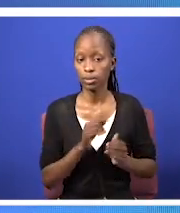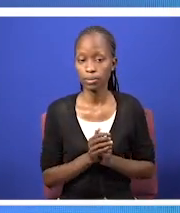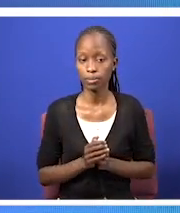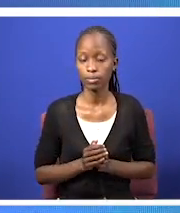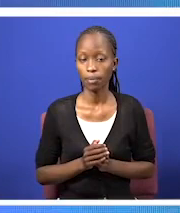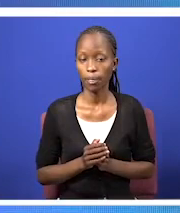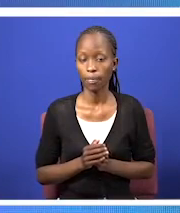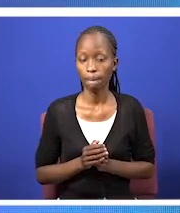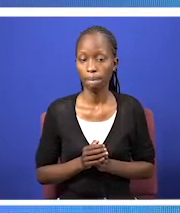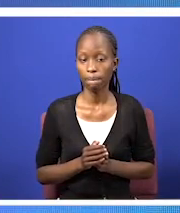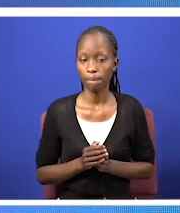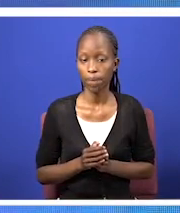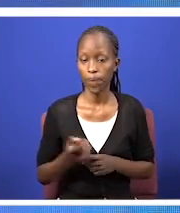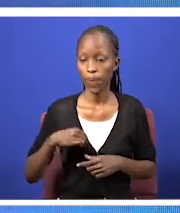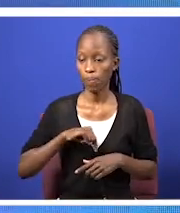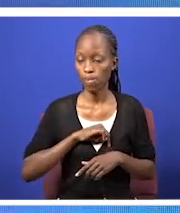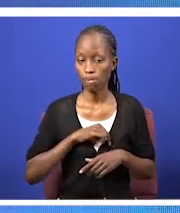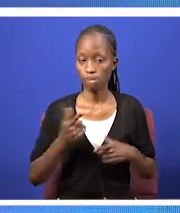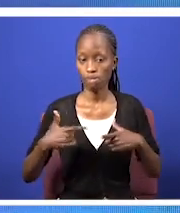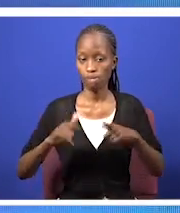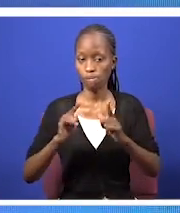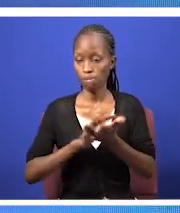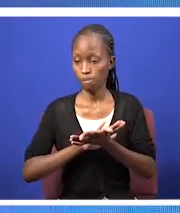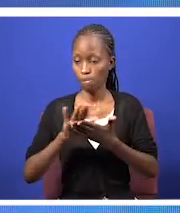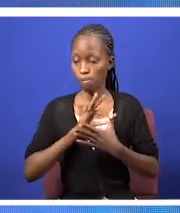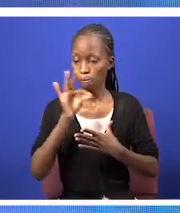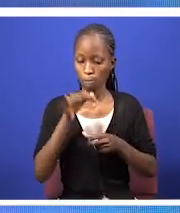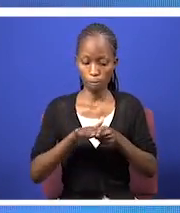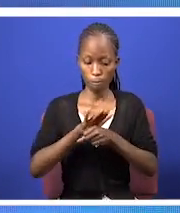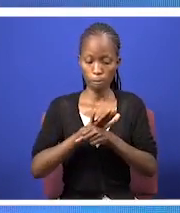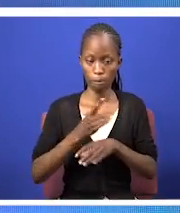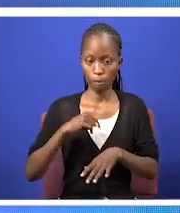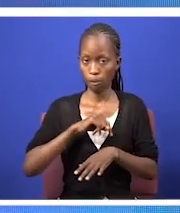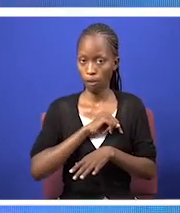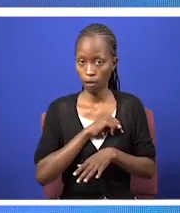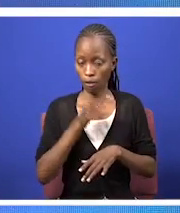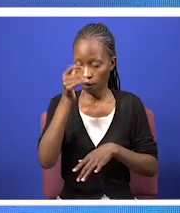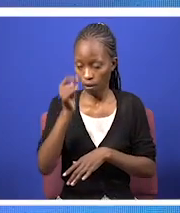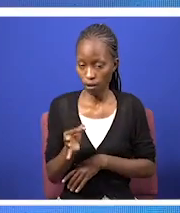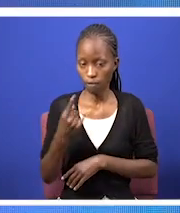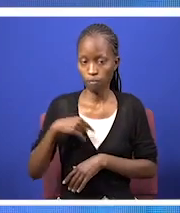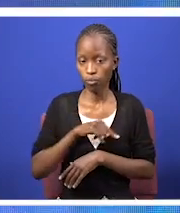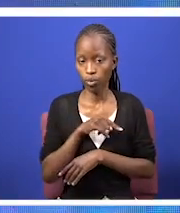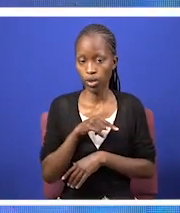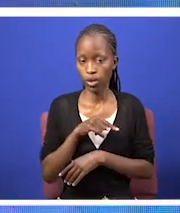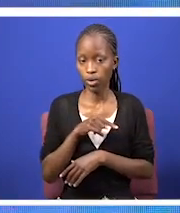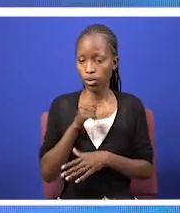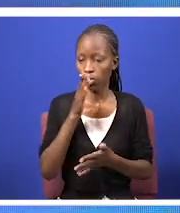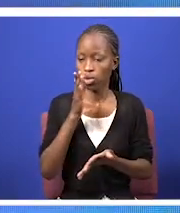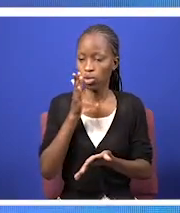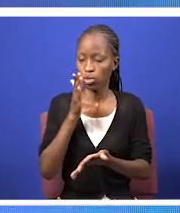in many ways, we encapsulate him. We allow him to take over our whole being. And if we are not